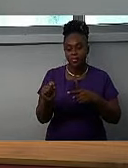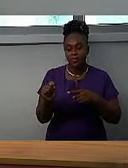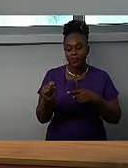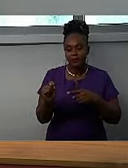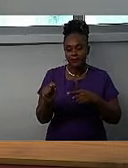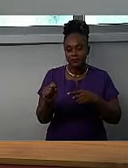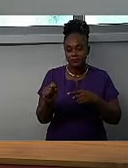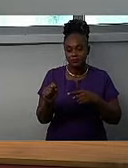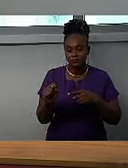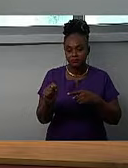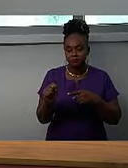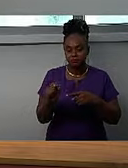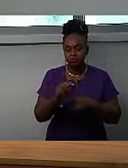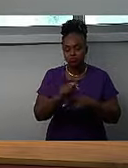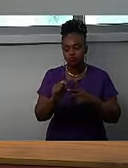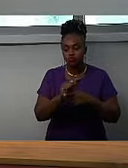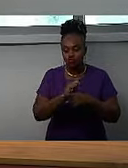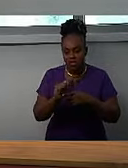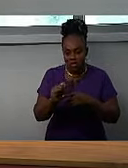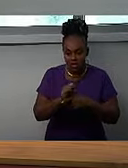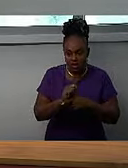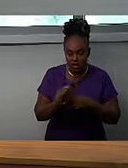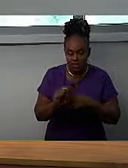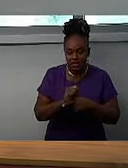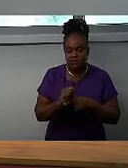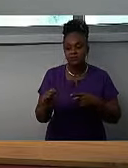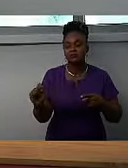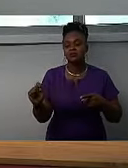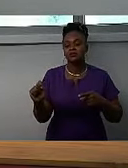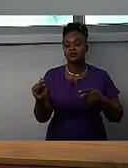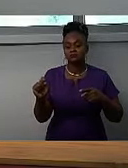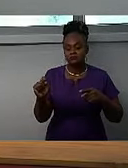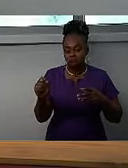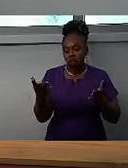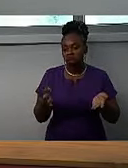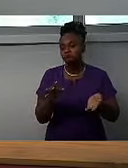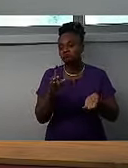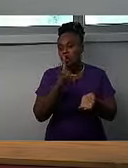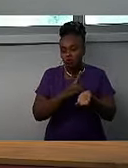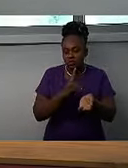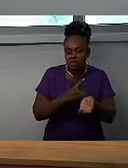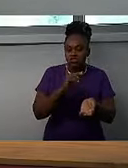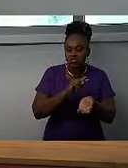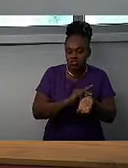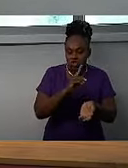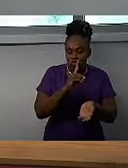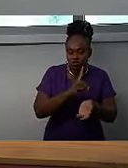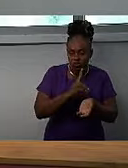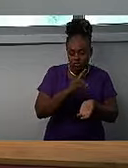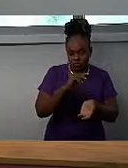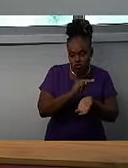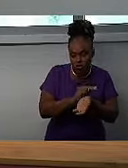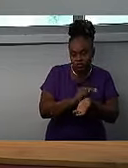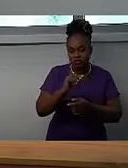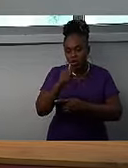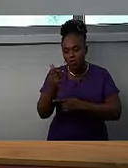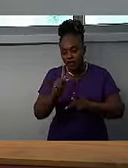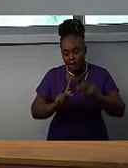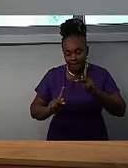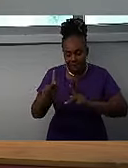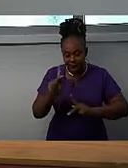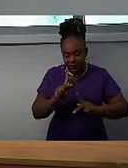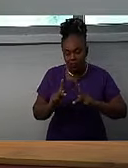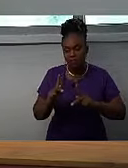employment conditions. 3, the introduction of CT scan services. 4,